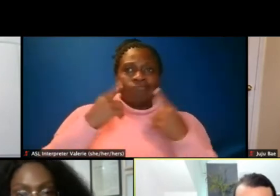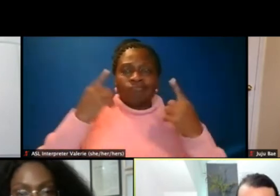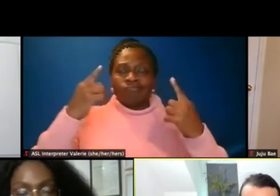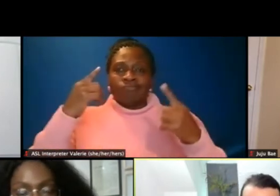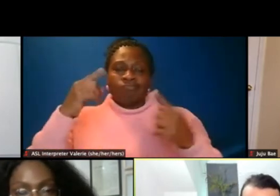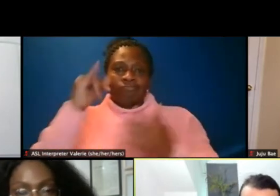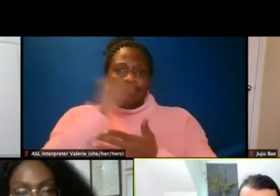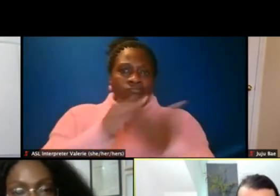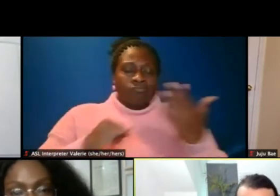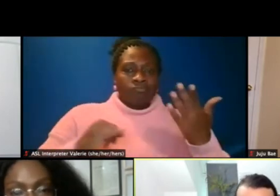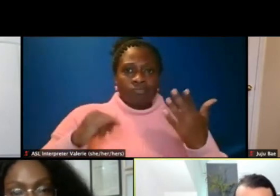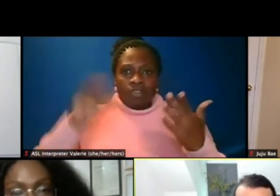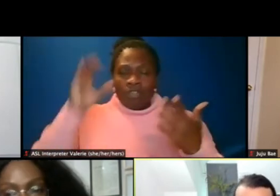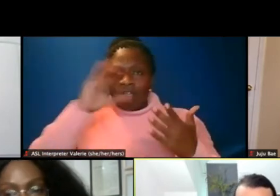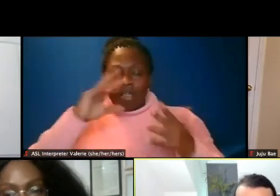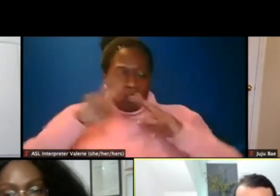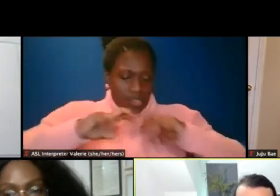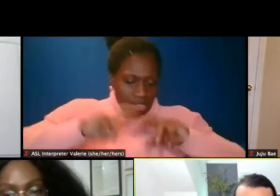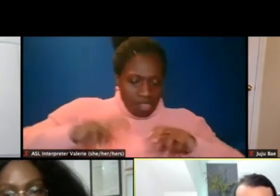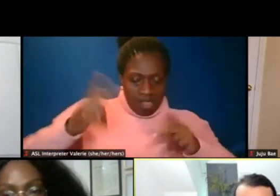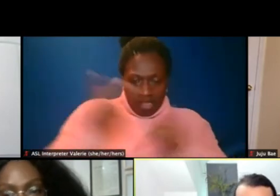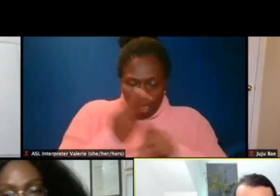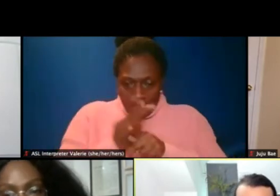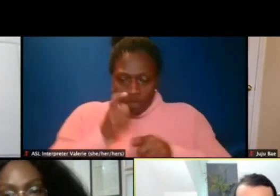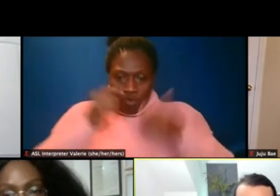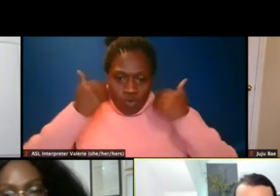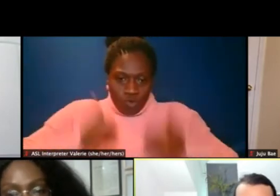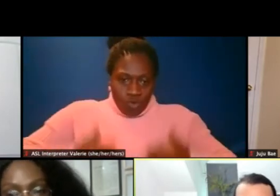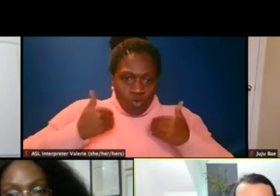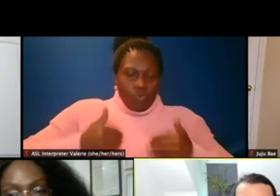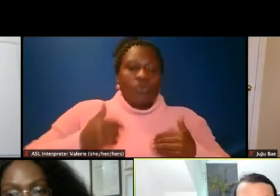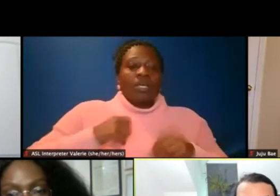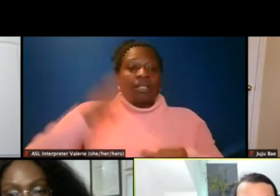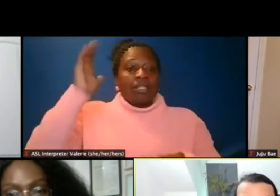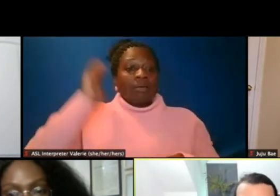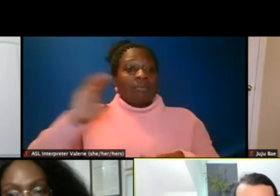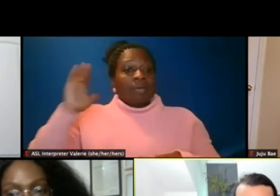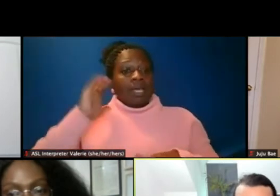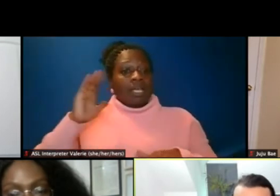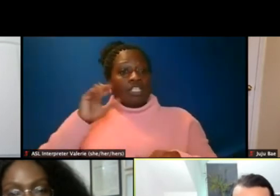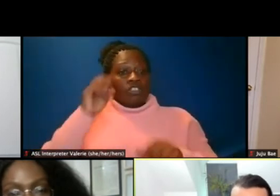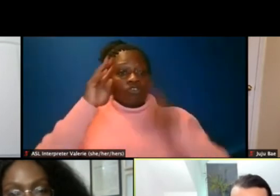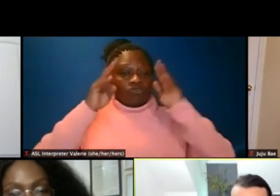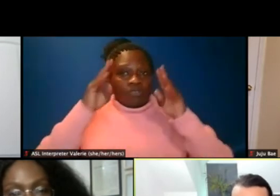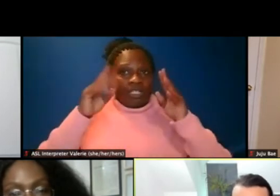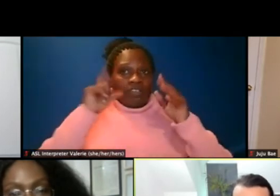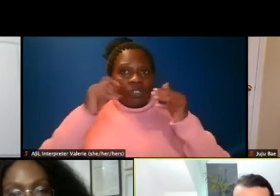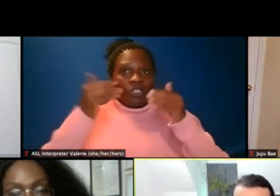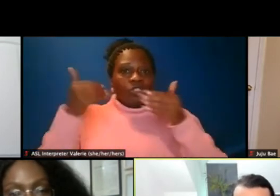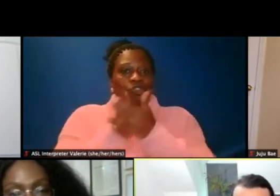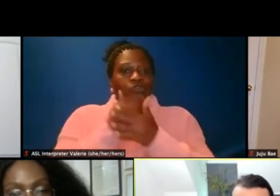for their ancestrality, to understand the past, but also to create a new future.